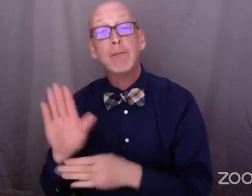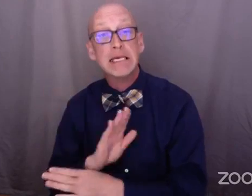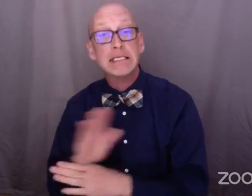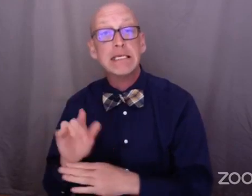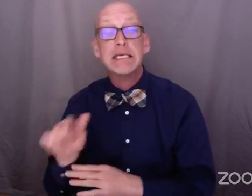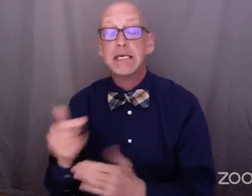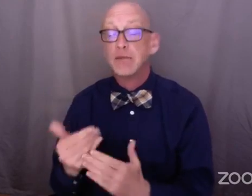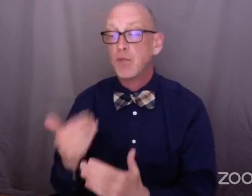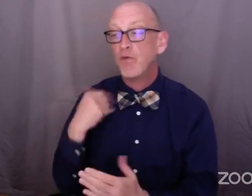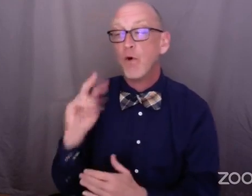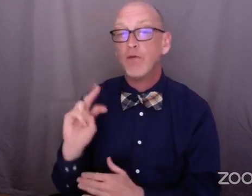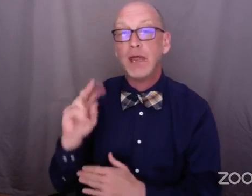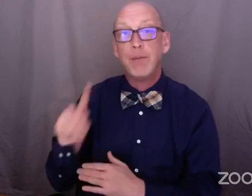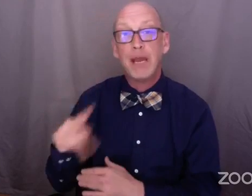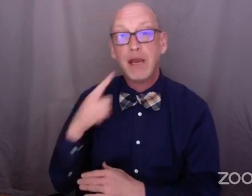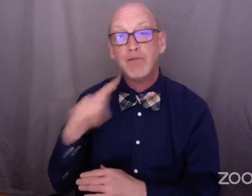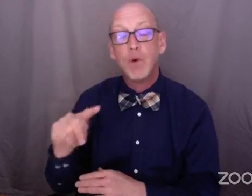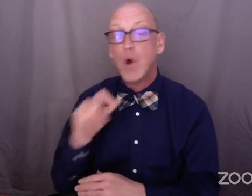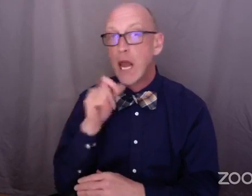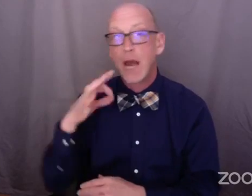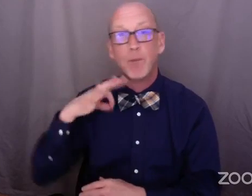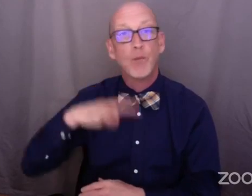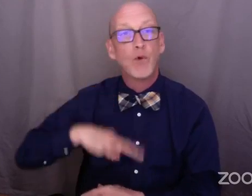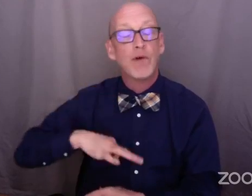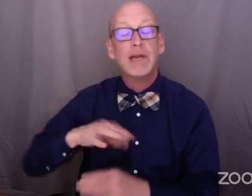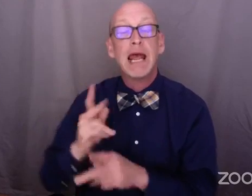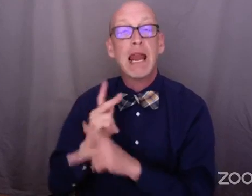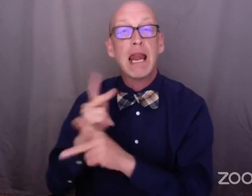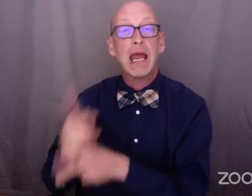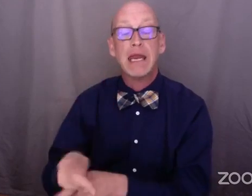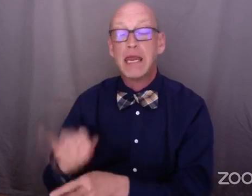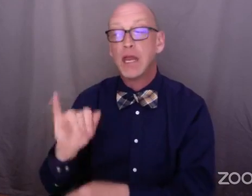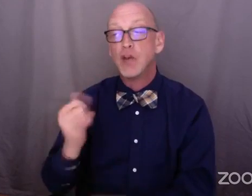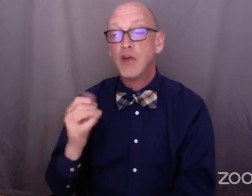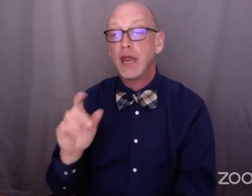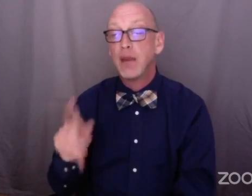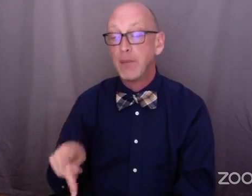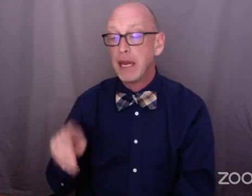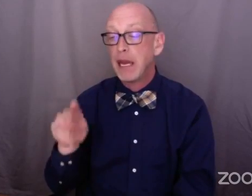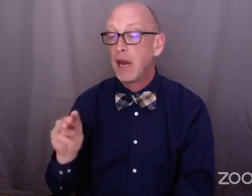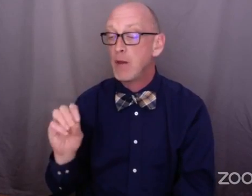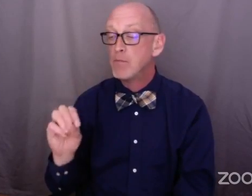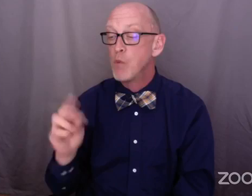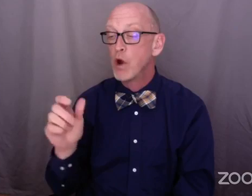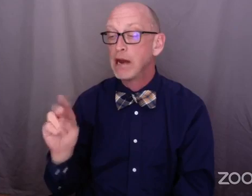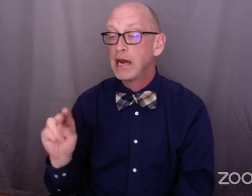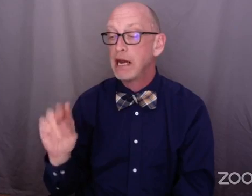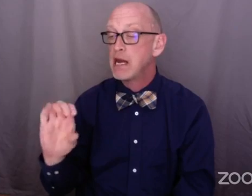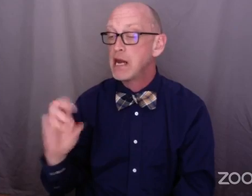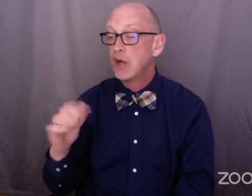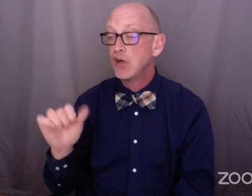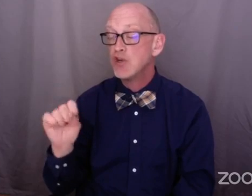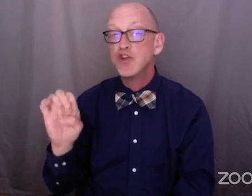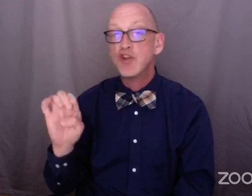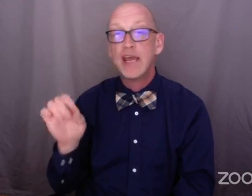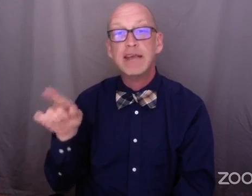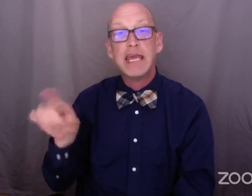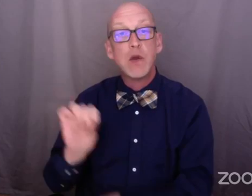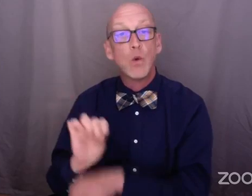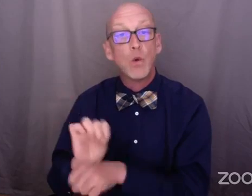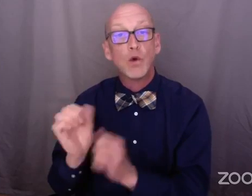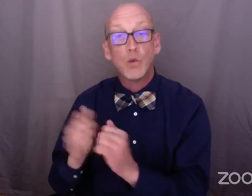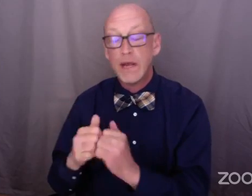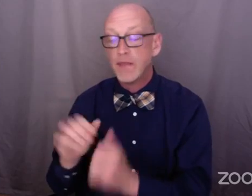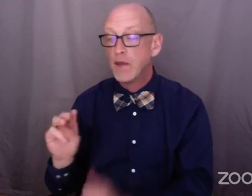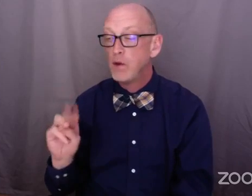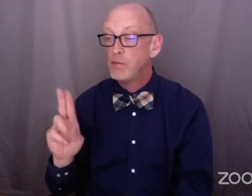Government and Nonprofit Lending at JP Morgan Chase, where he provided expertise on municipal bond underwriting